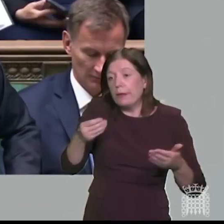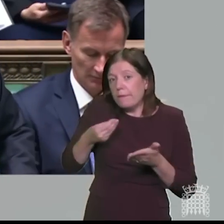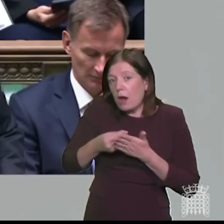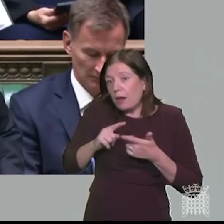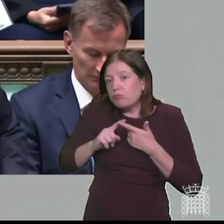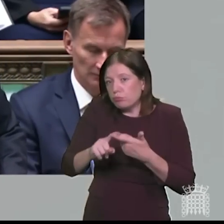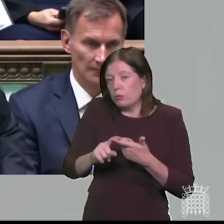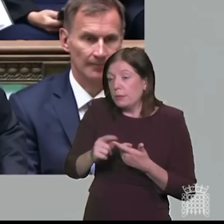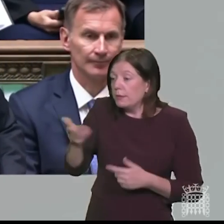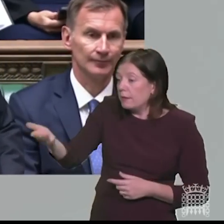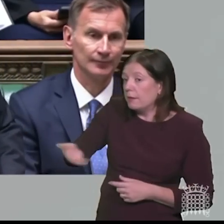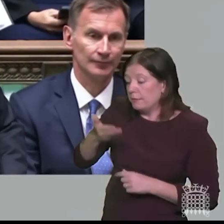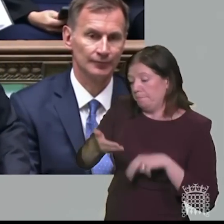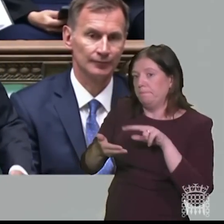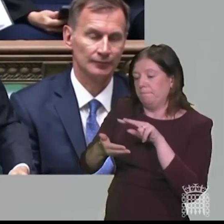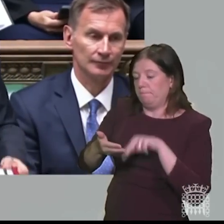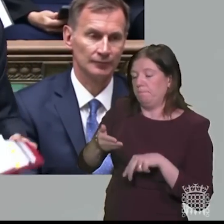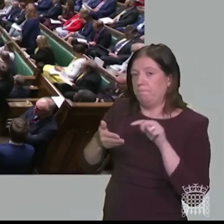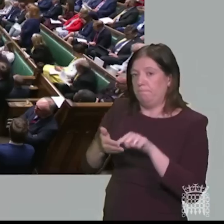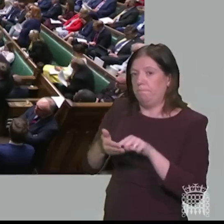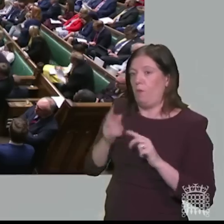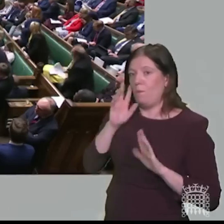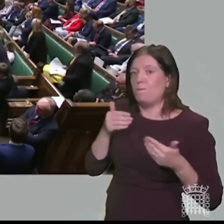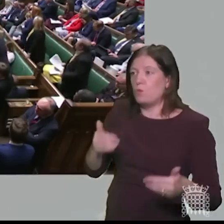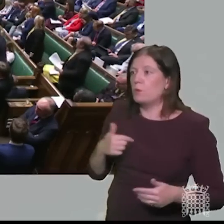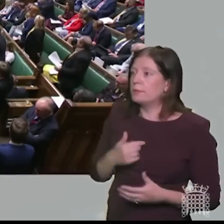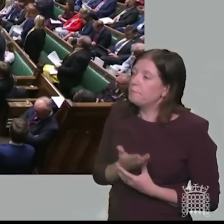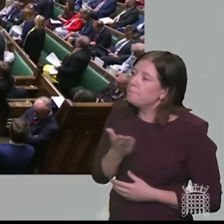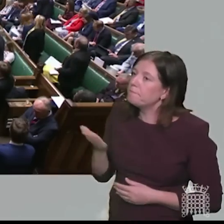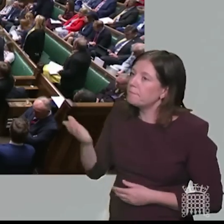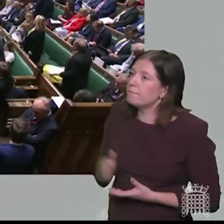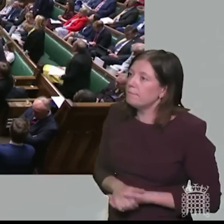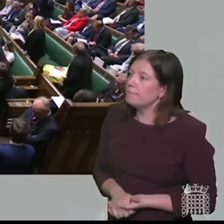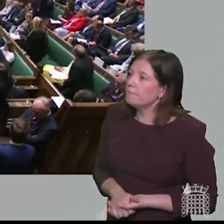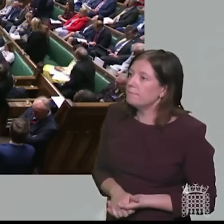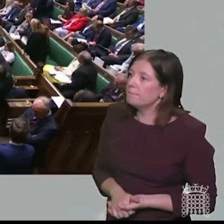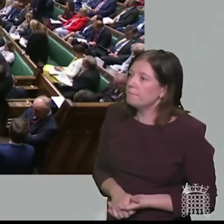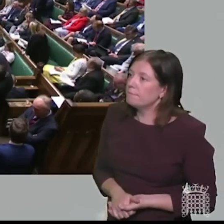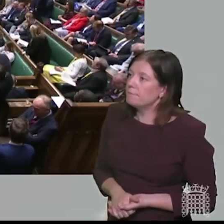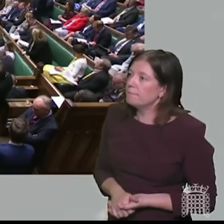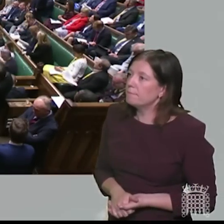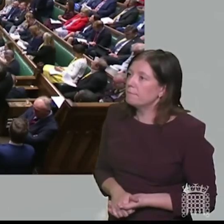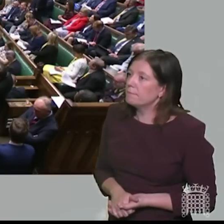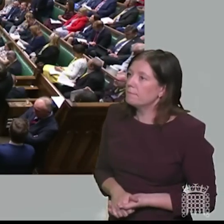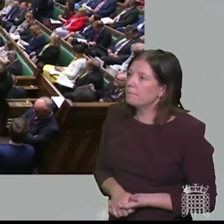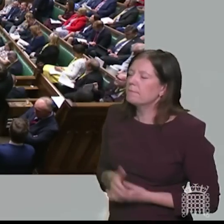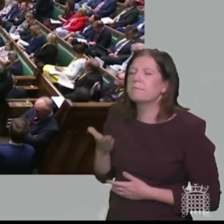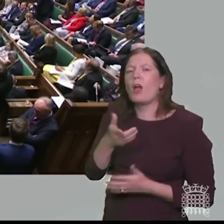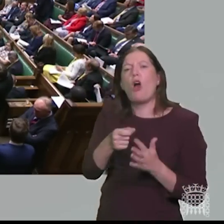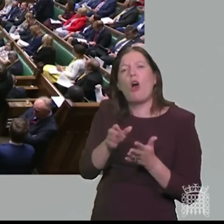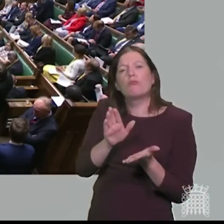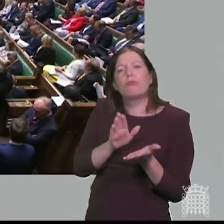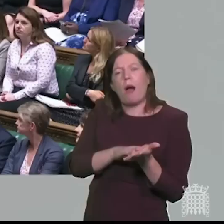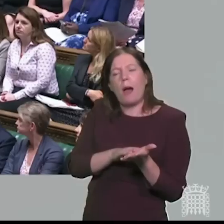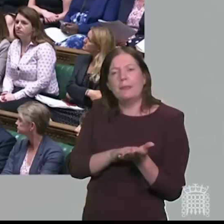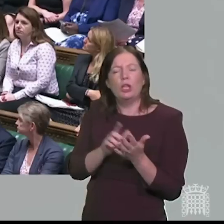sustainability, and I look forward with him to seeing further progress. Sir Christopher Bryant. Thank you. The Prime Minister has had responsibility for